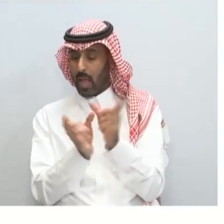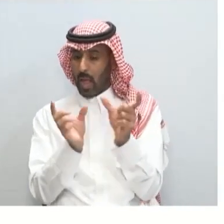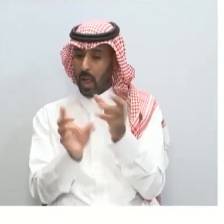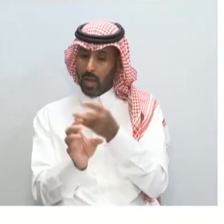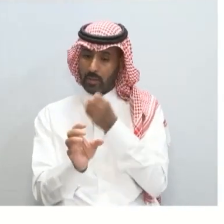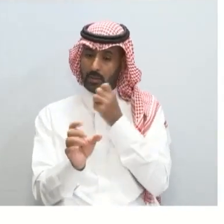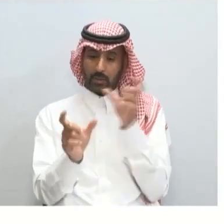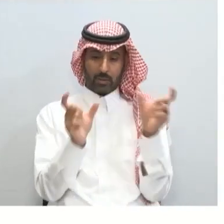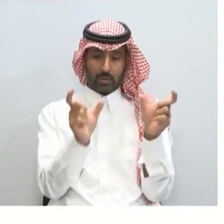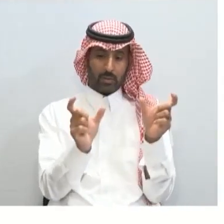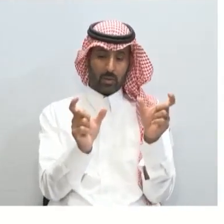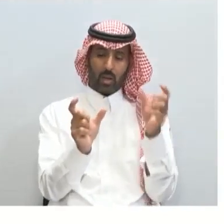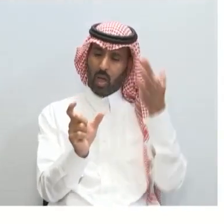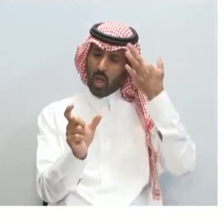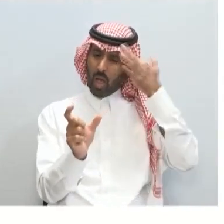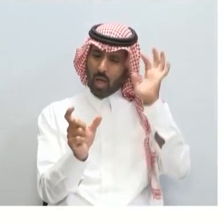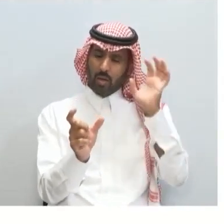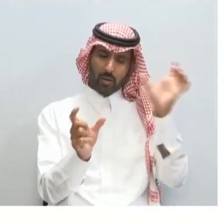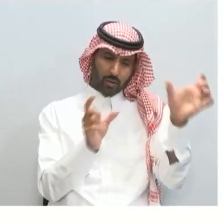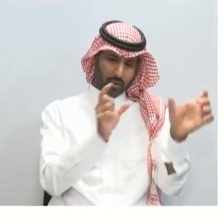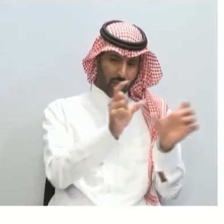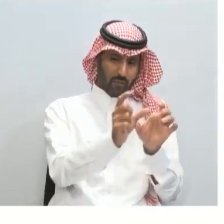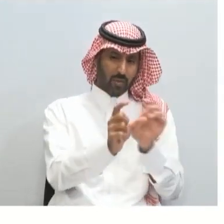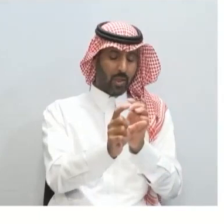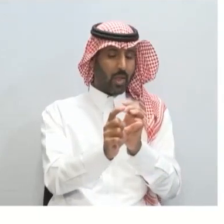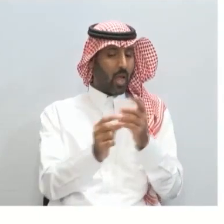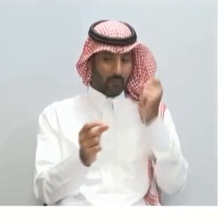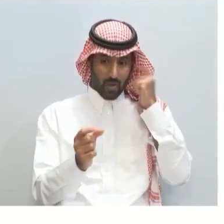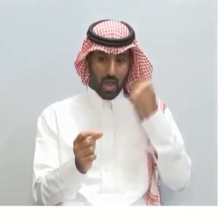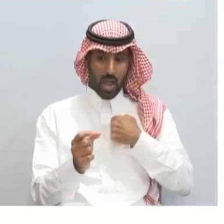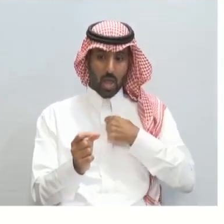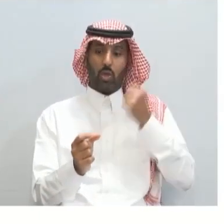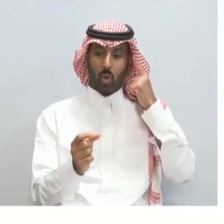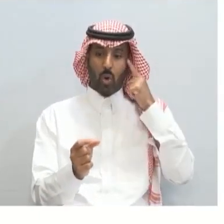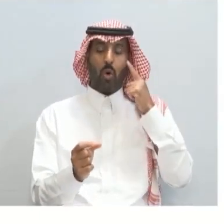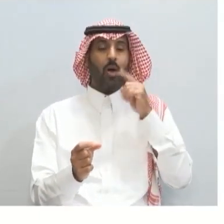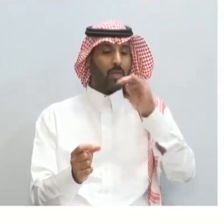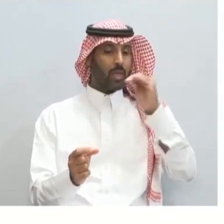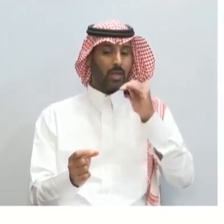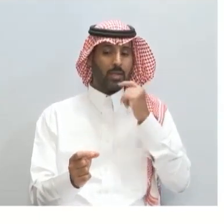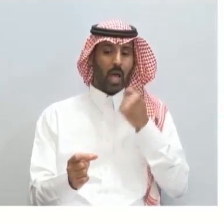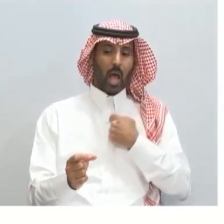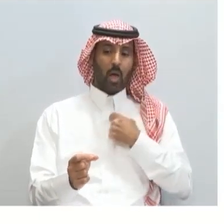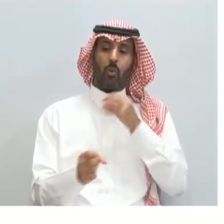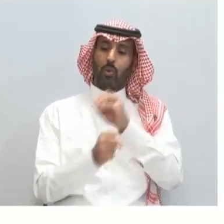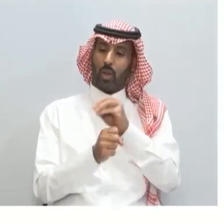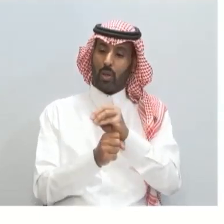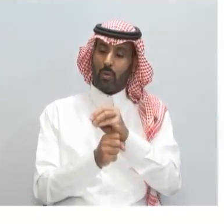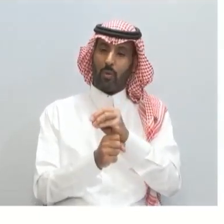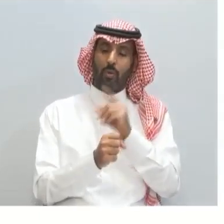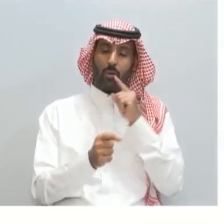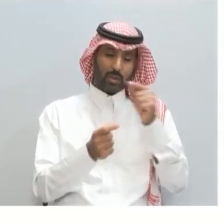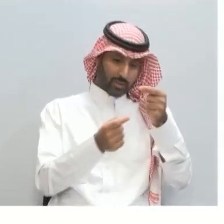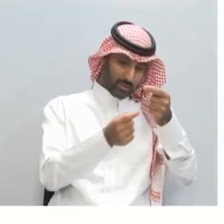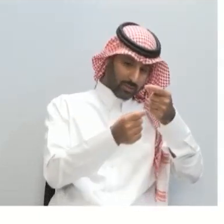Clause you can begin with either one if I knew the answer I tell you but remember the comma here